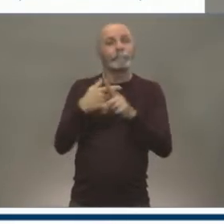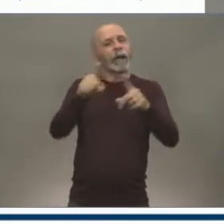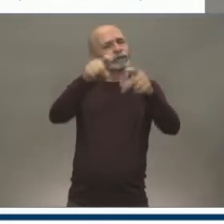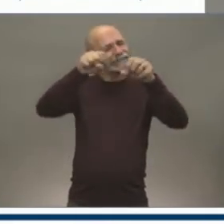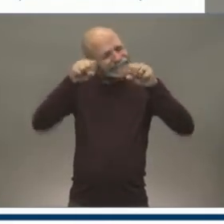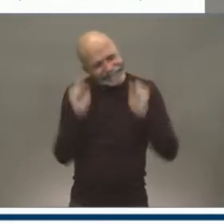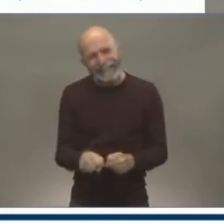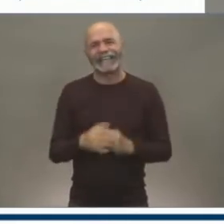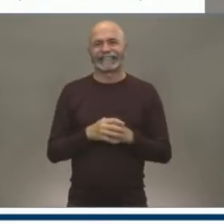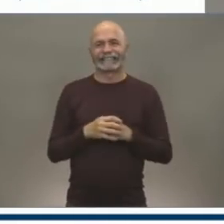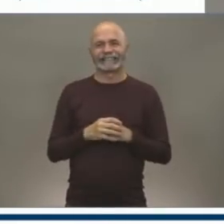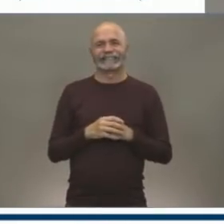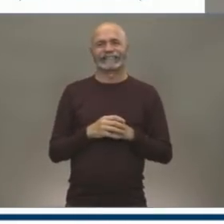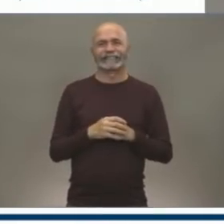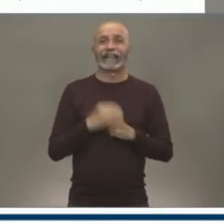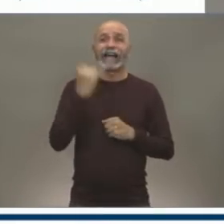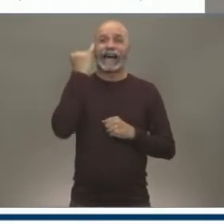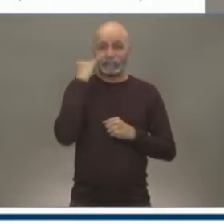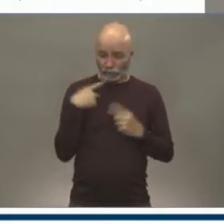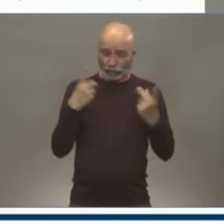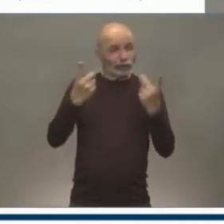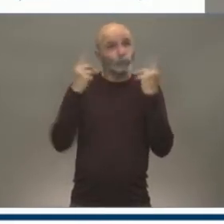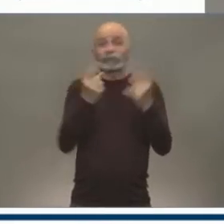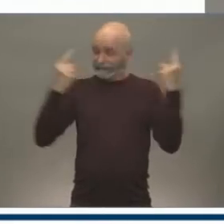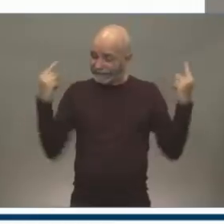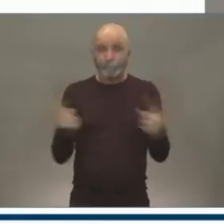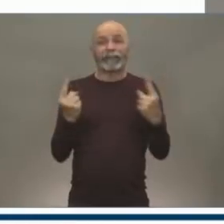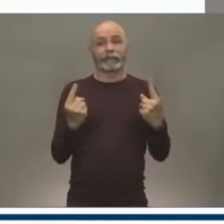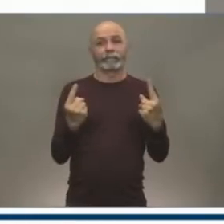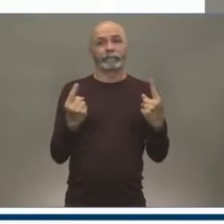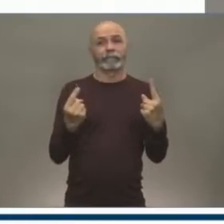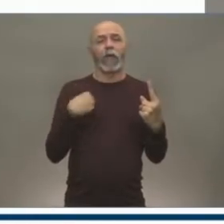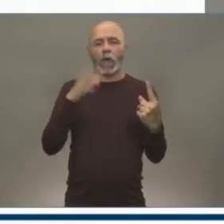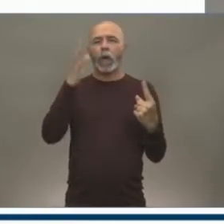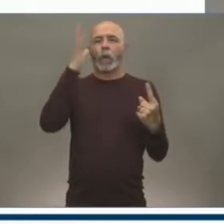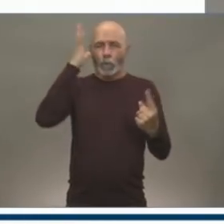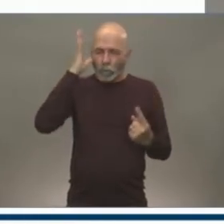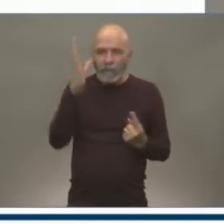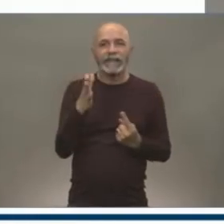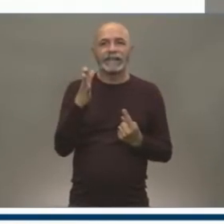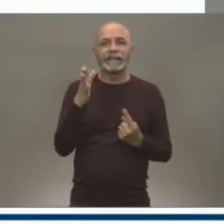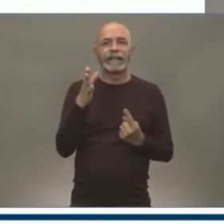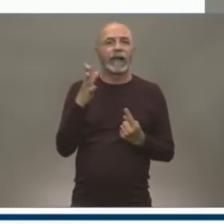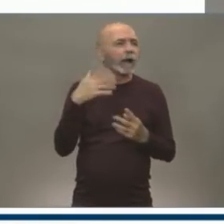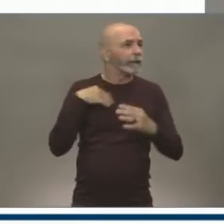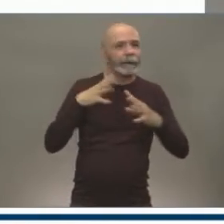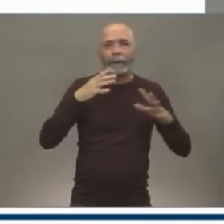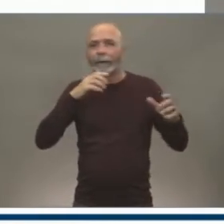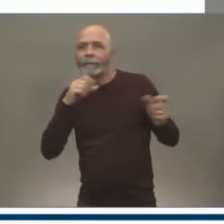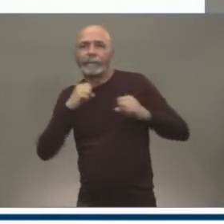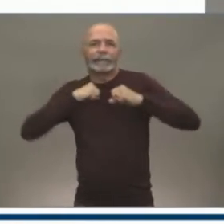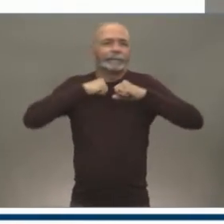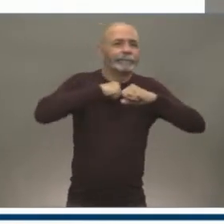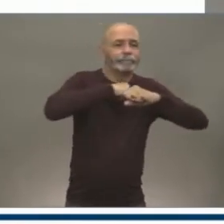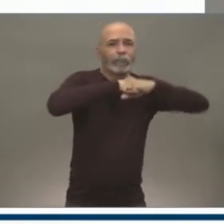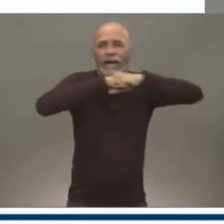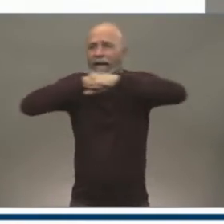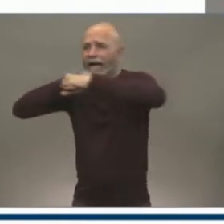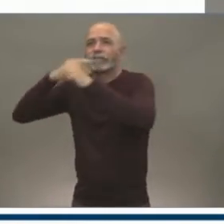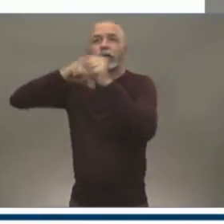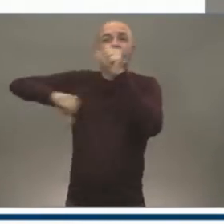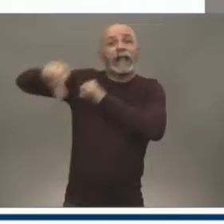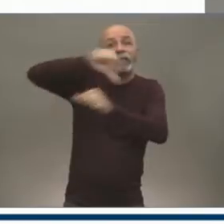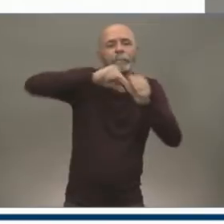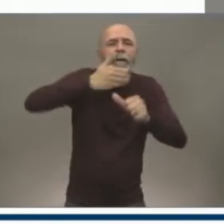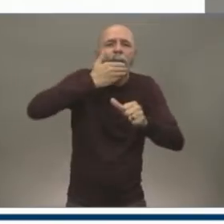us are doing our part, each of us are looking out for each other. So I encourage you that I hope, and my hope for each of you, that this weekend